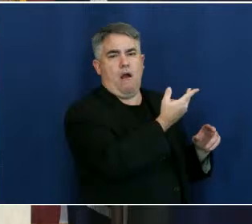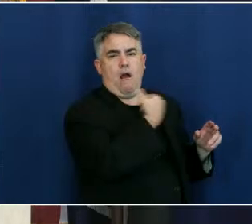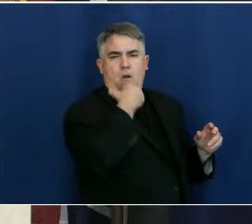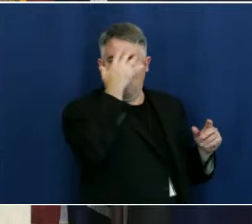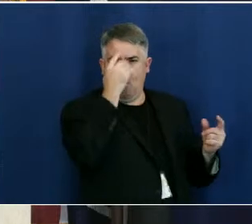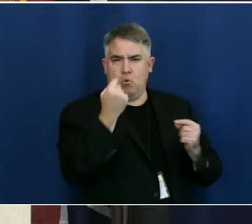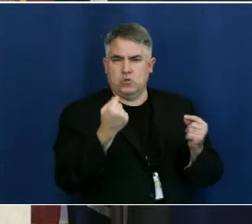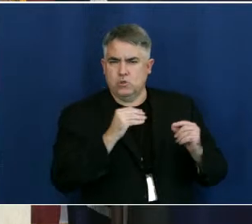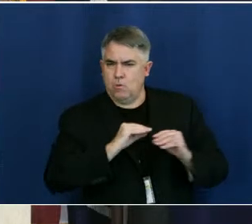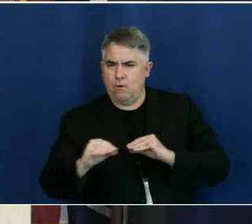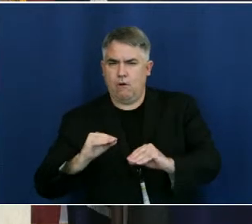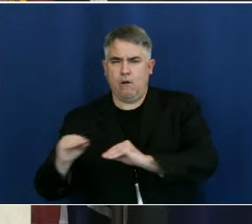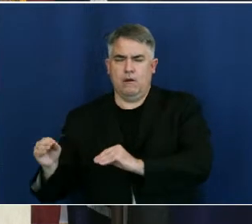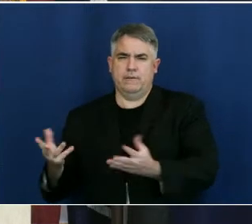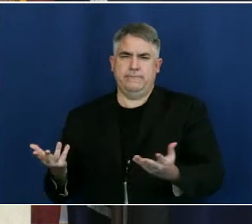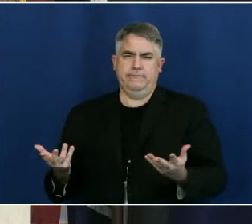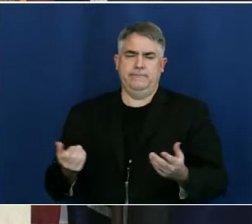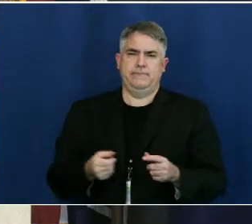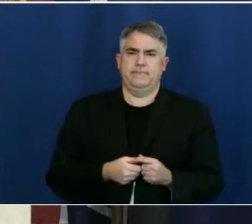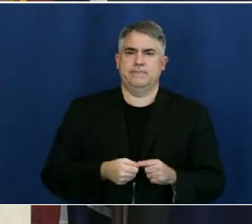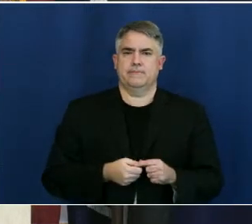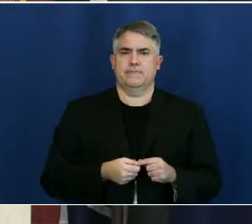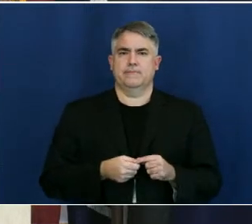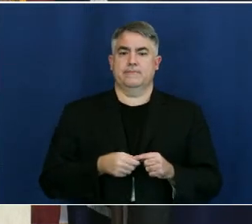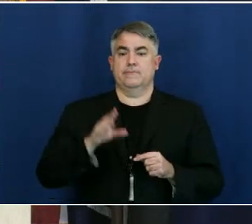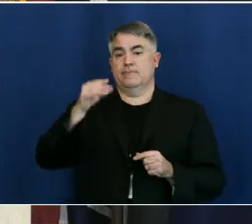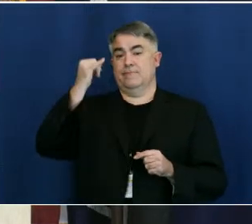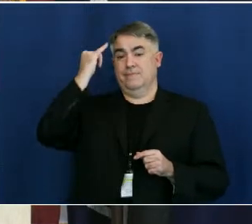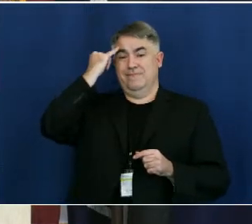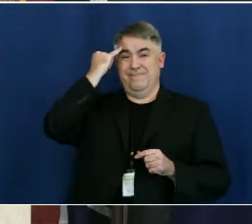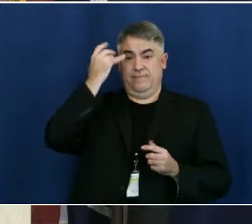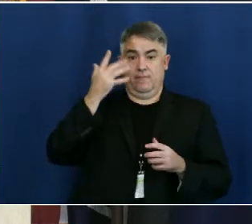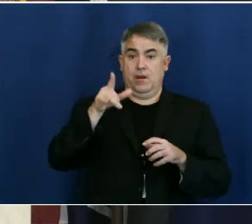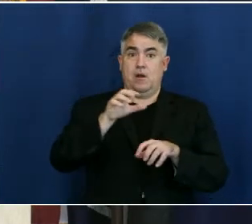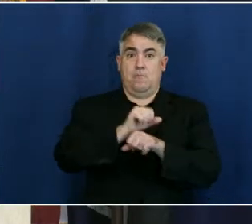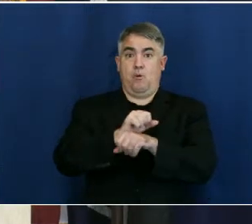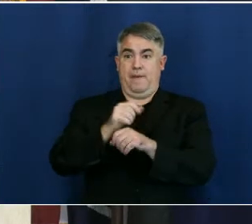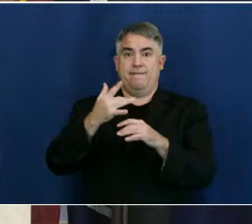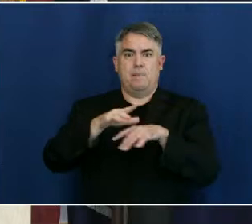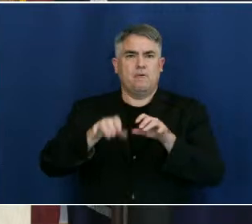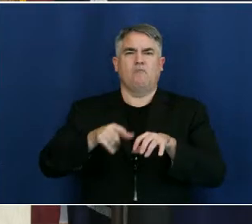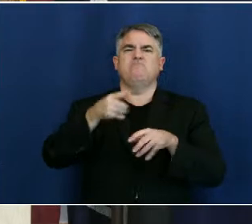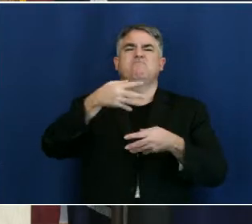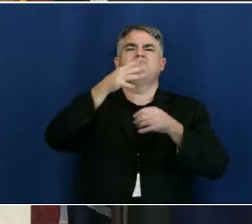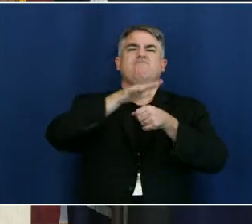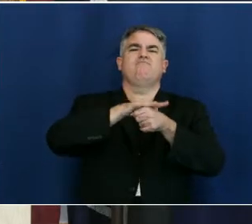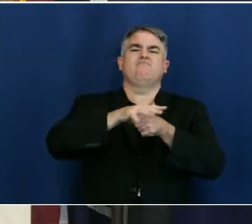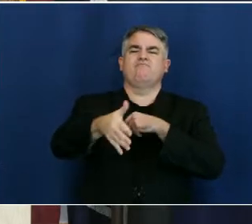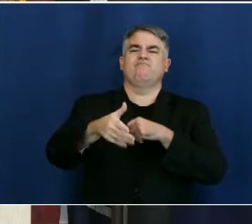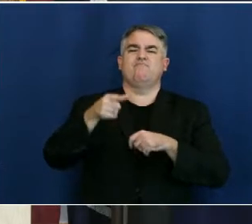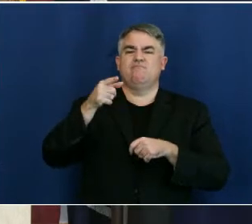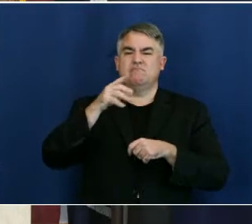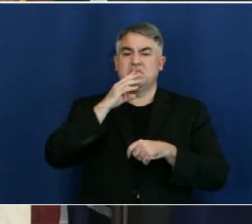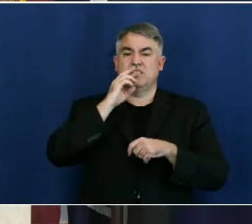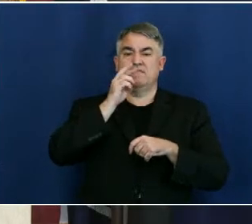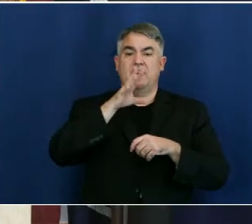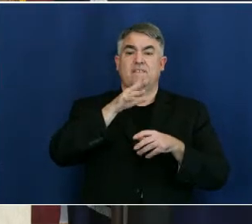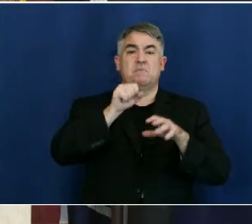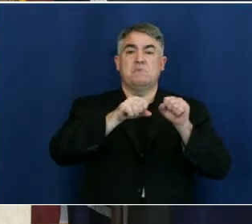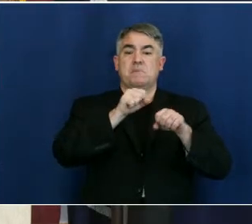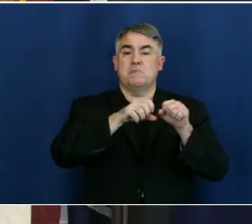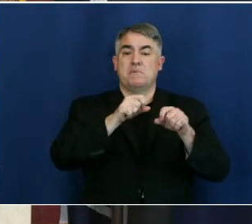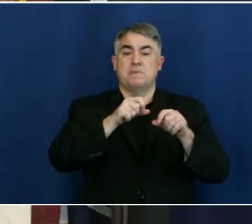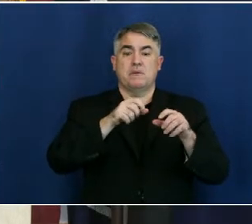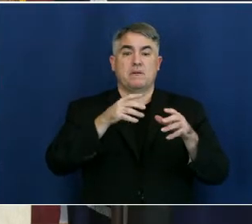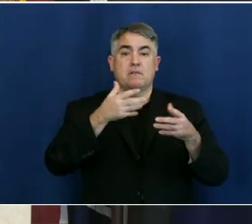not being filled by seniors 65 and older, we don't want to miss any available appointments. And so the minute they aren't being filled, then we will open up to that